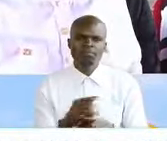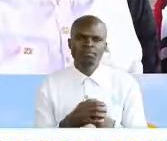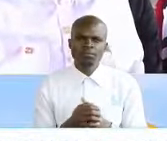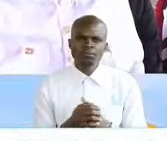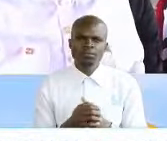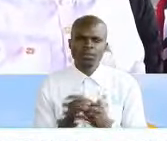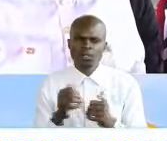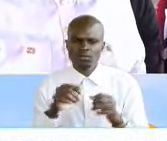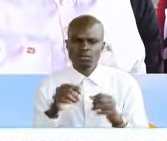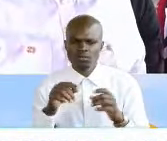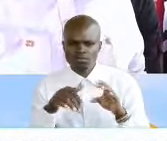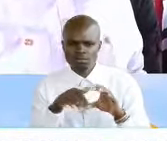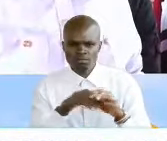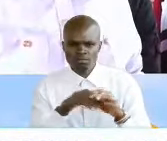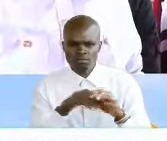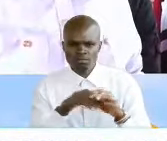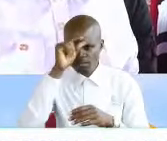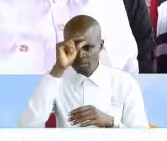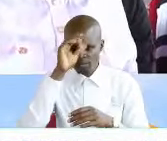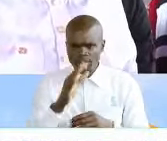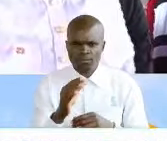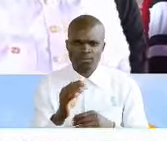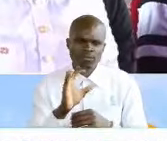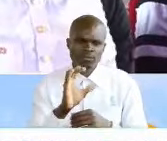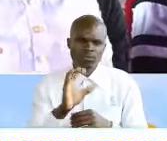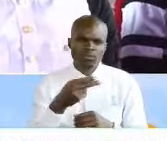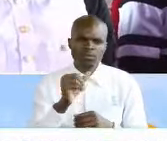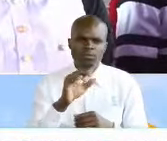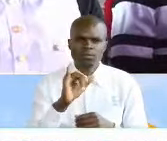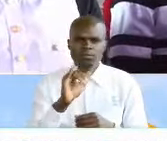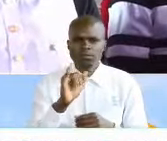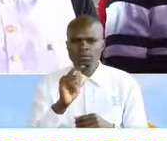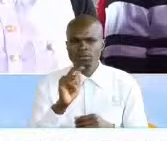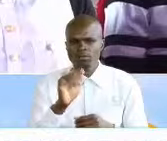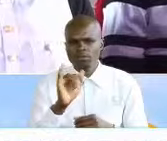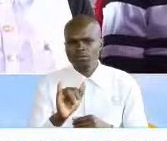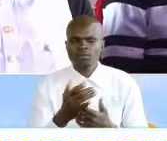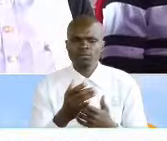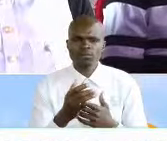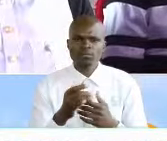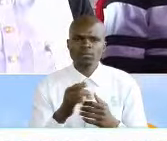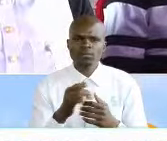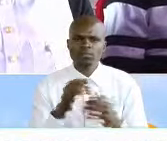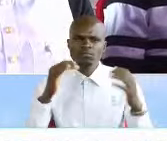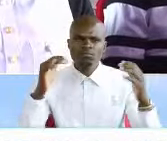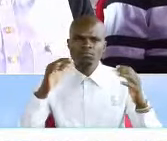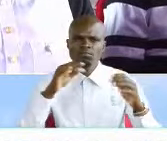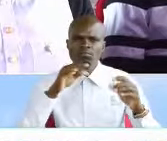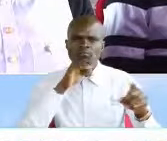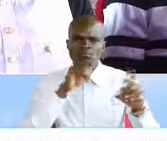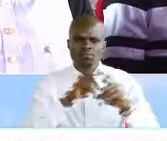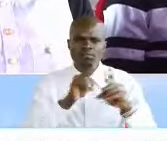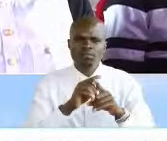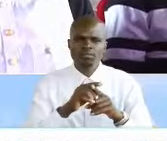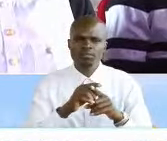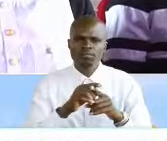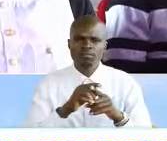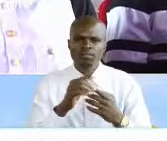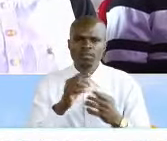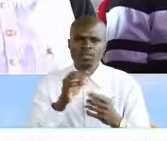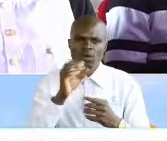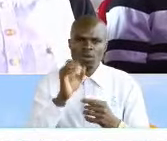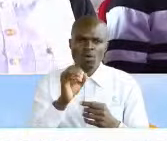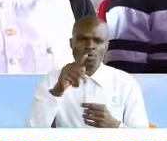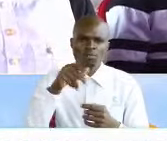Colleague Governors Mama Yetu Charity Gilu Our Big Brother Uparanya Watu wa Homa Bay